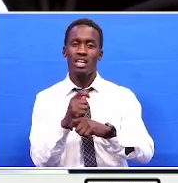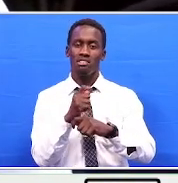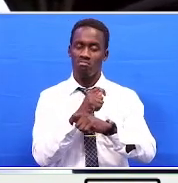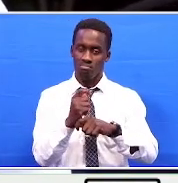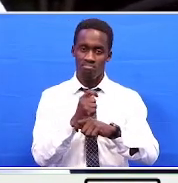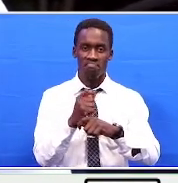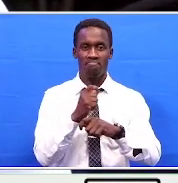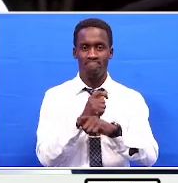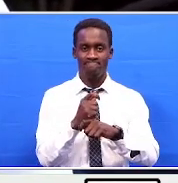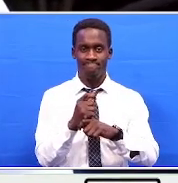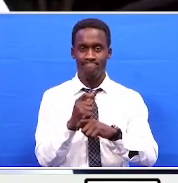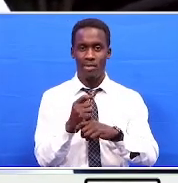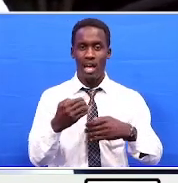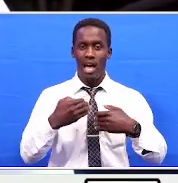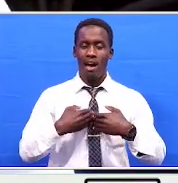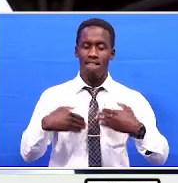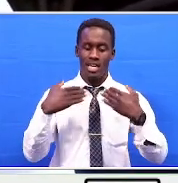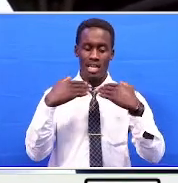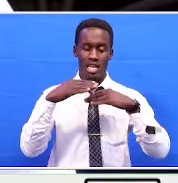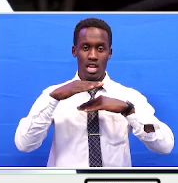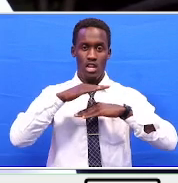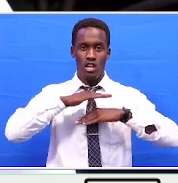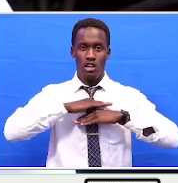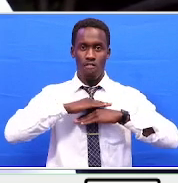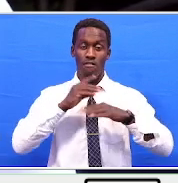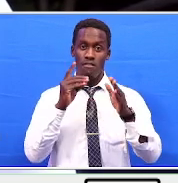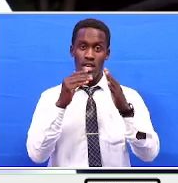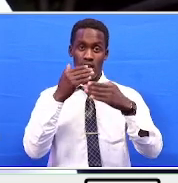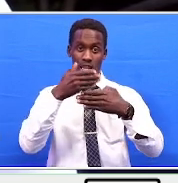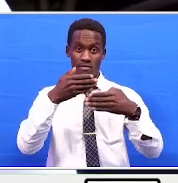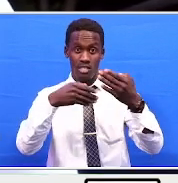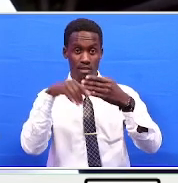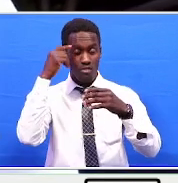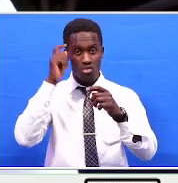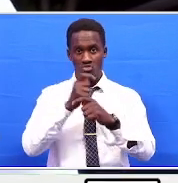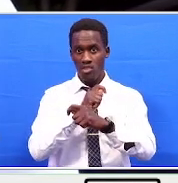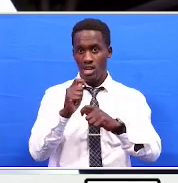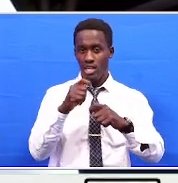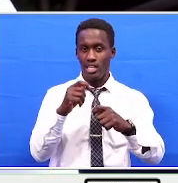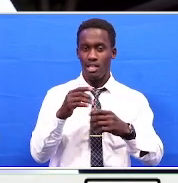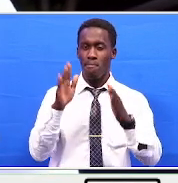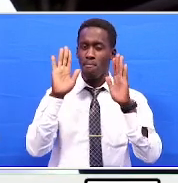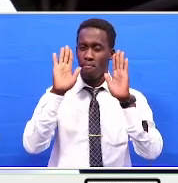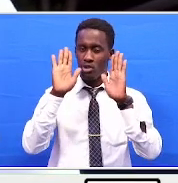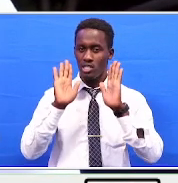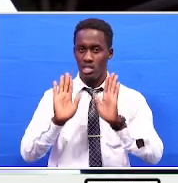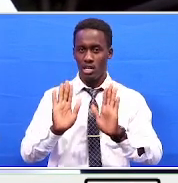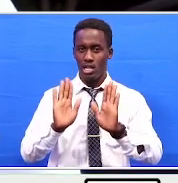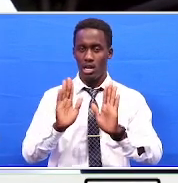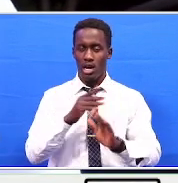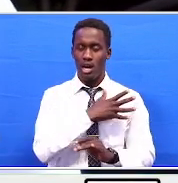Mm-hmm. And therefore, having enough infrastructure for training is very, very key. Mm-hmm.